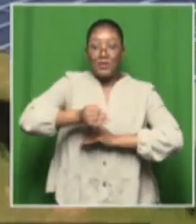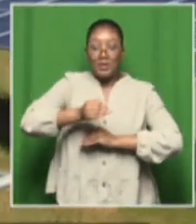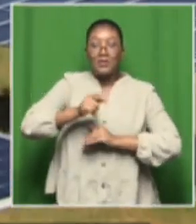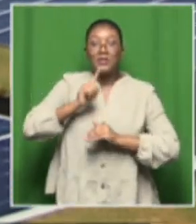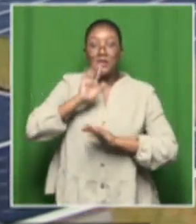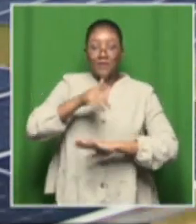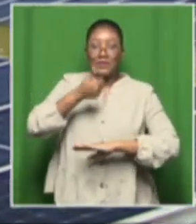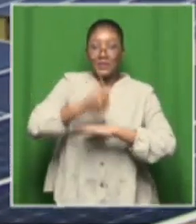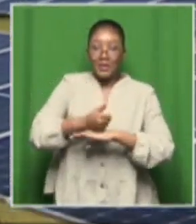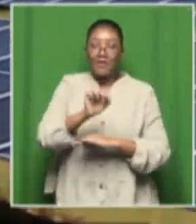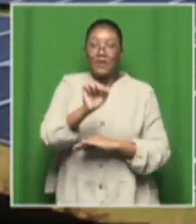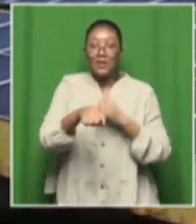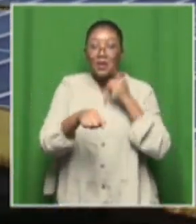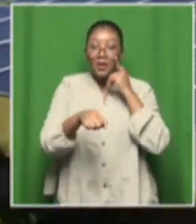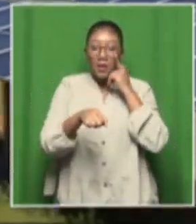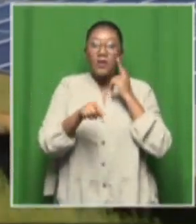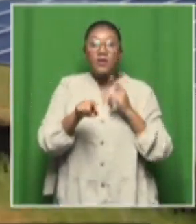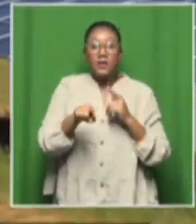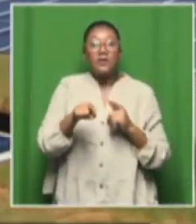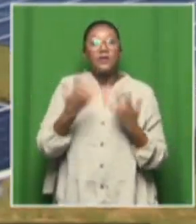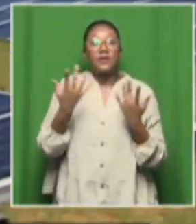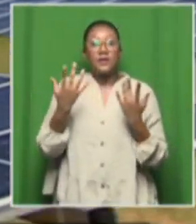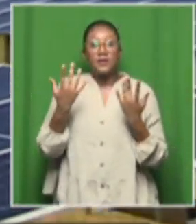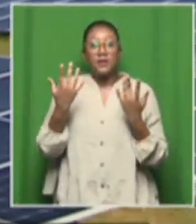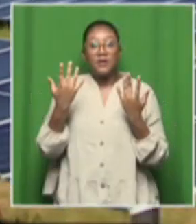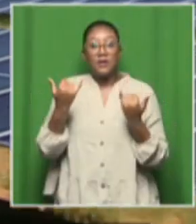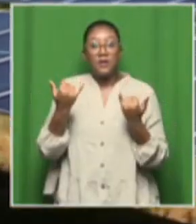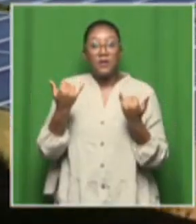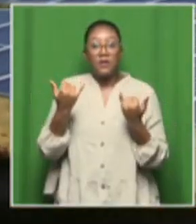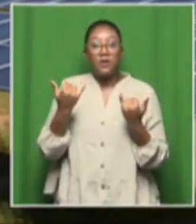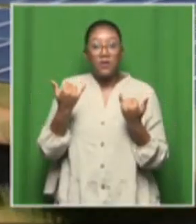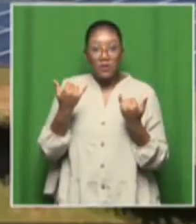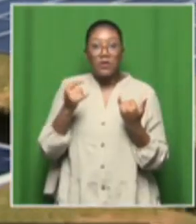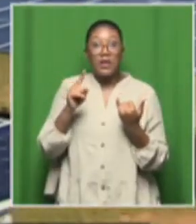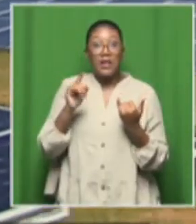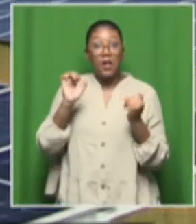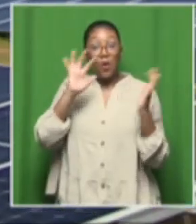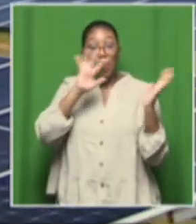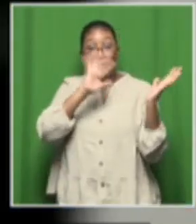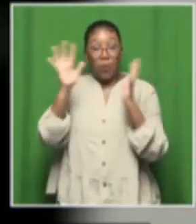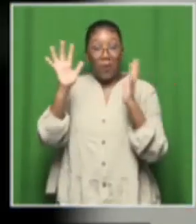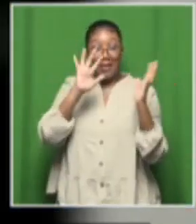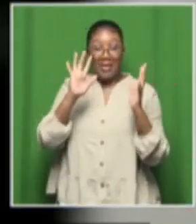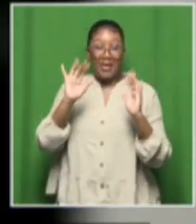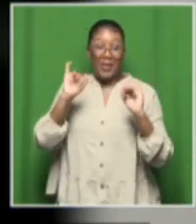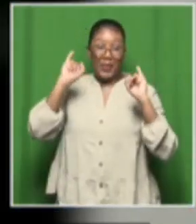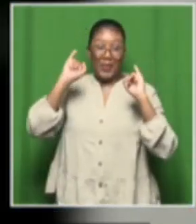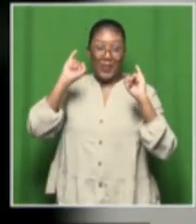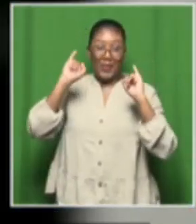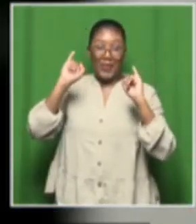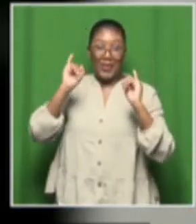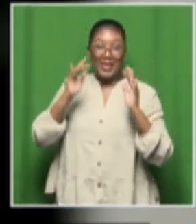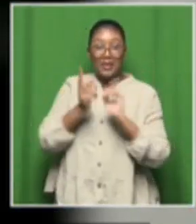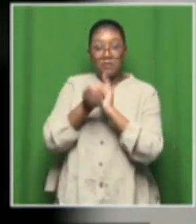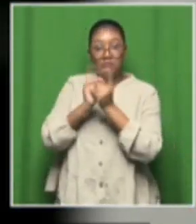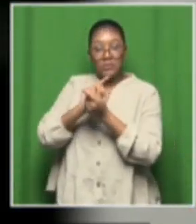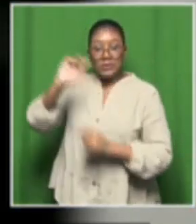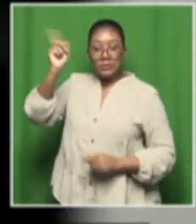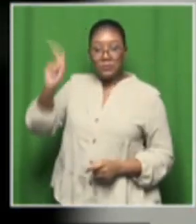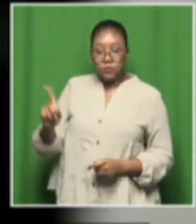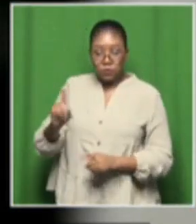they are mandating because obviously with the increased inclemental weather that we have, as well as the